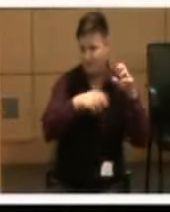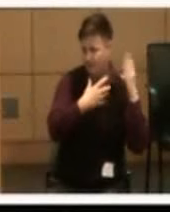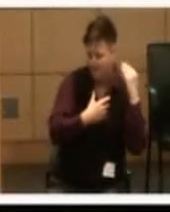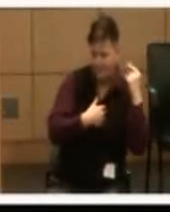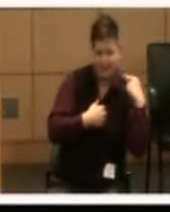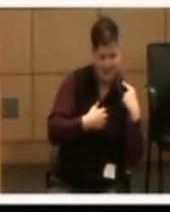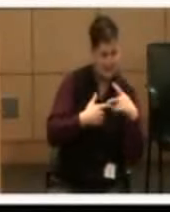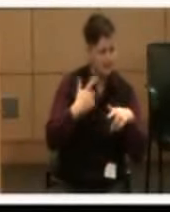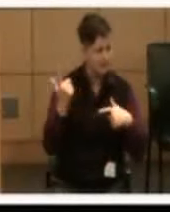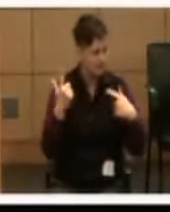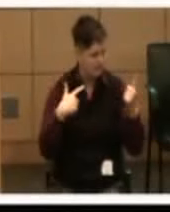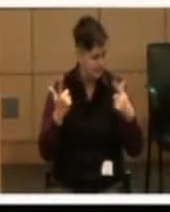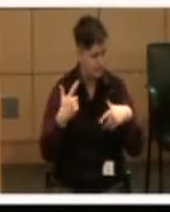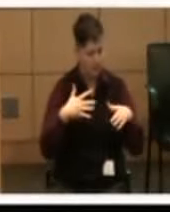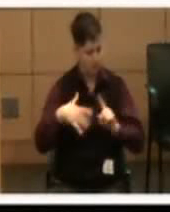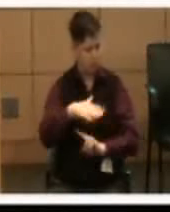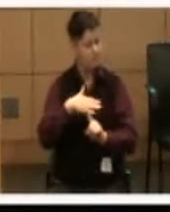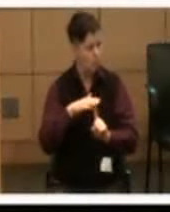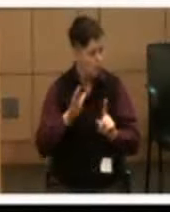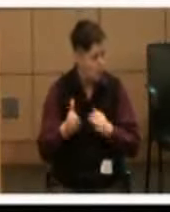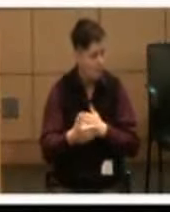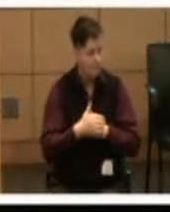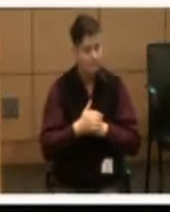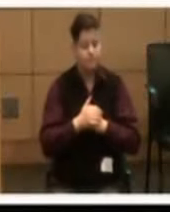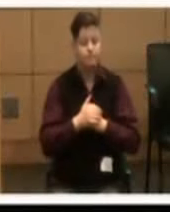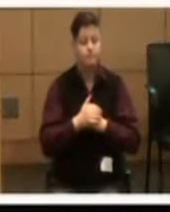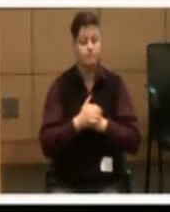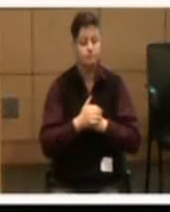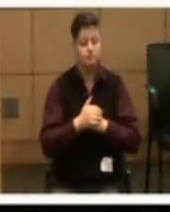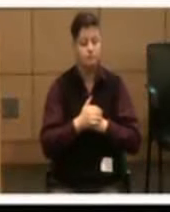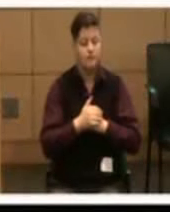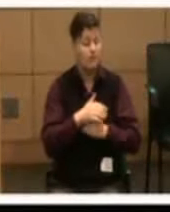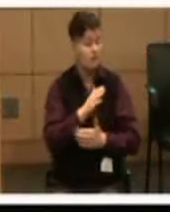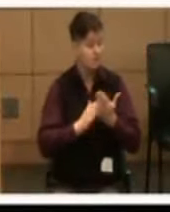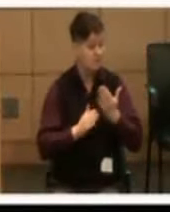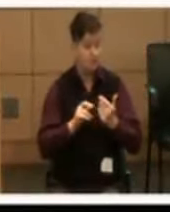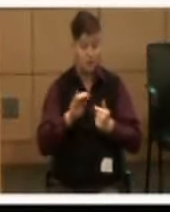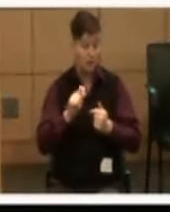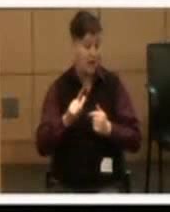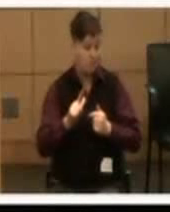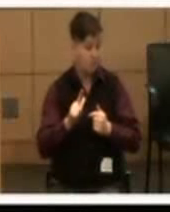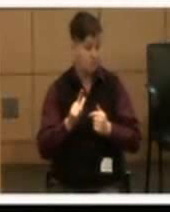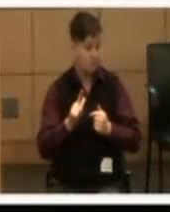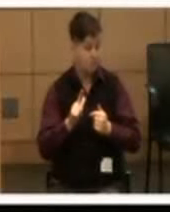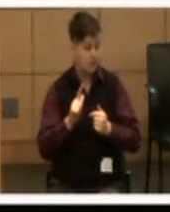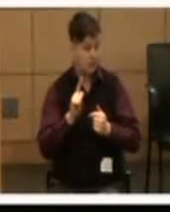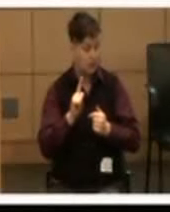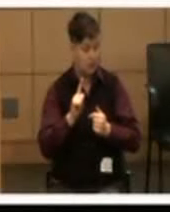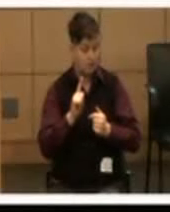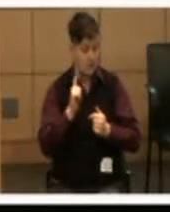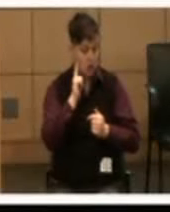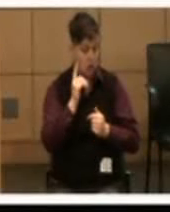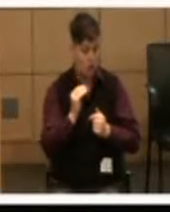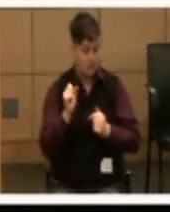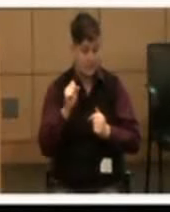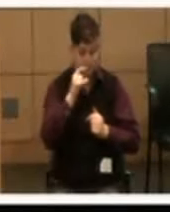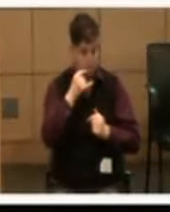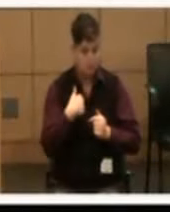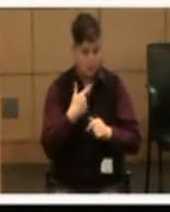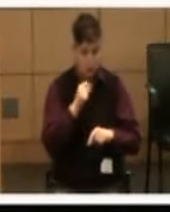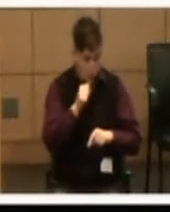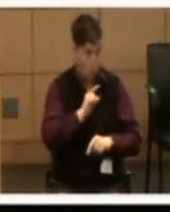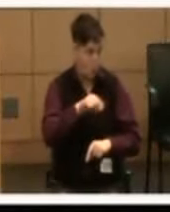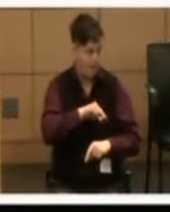in which children who have unilateral hearing loss will not qualify for early intervention services, unfortunately. And